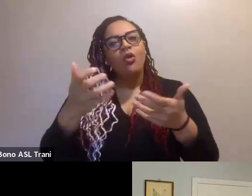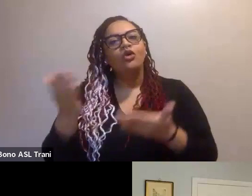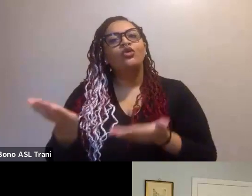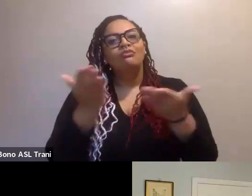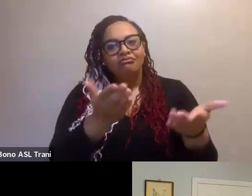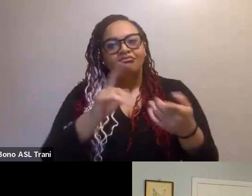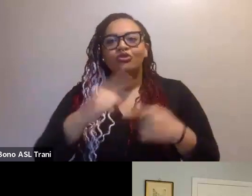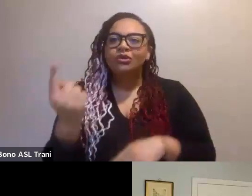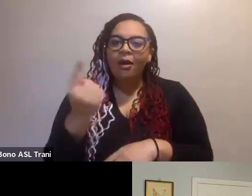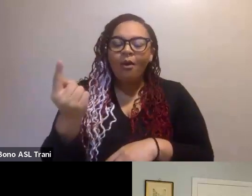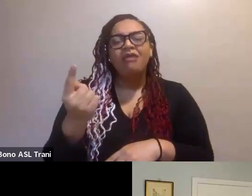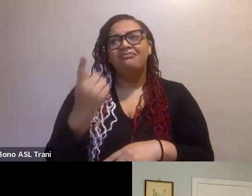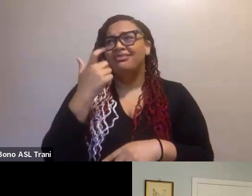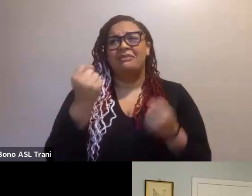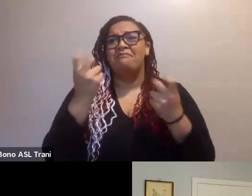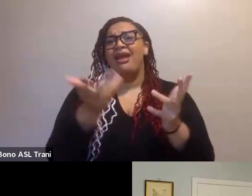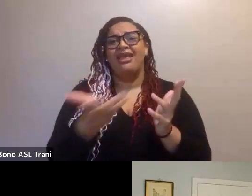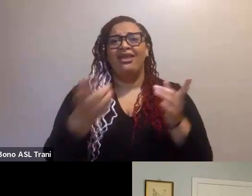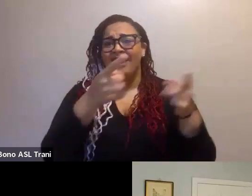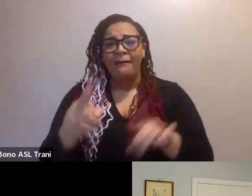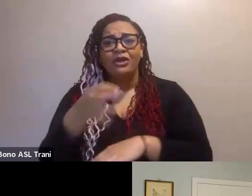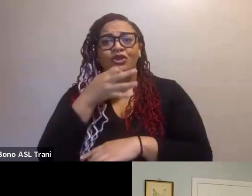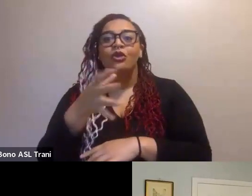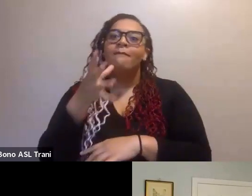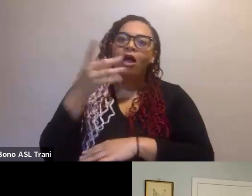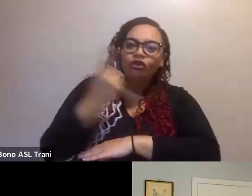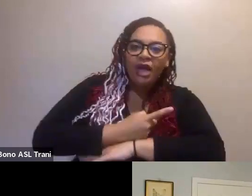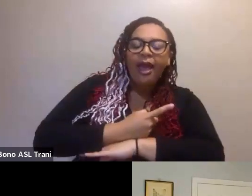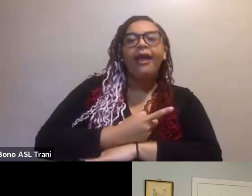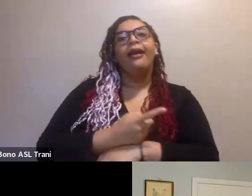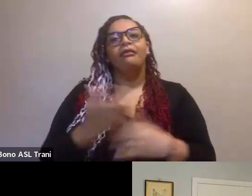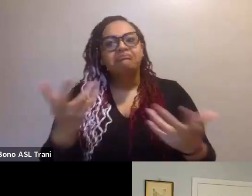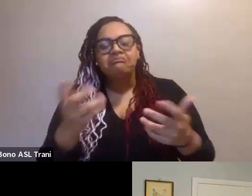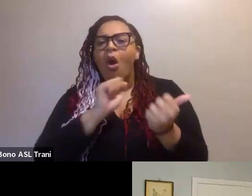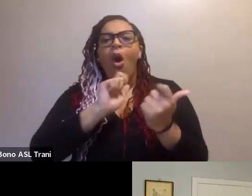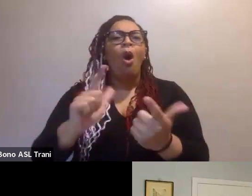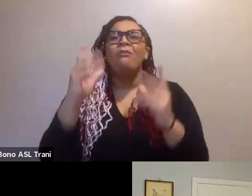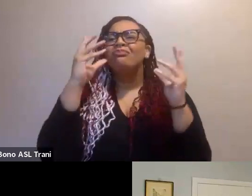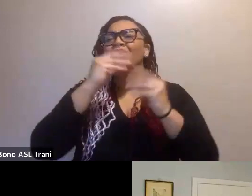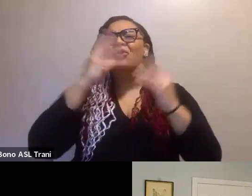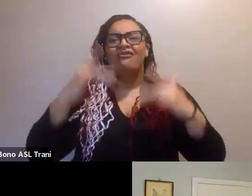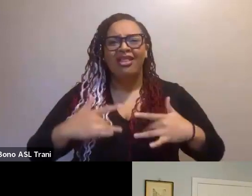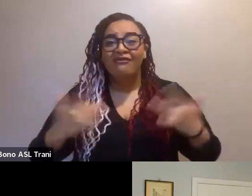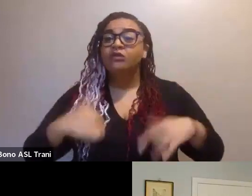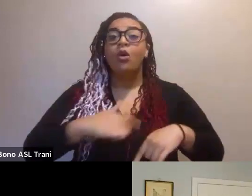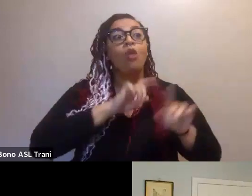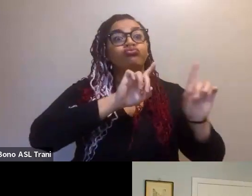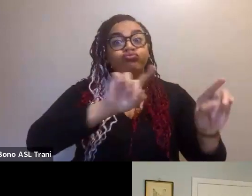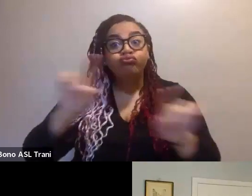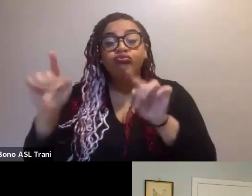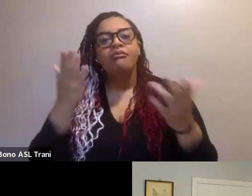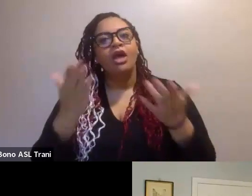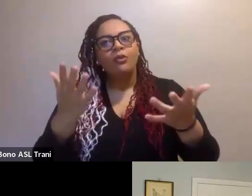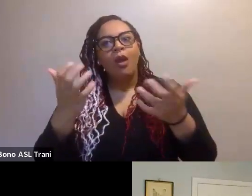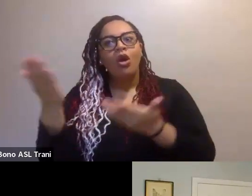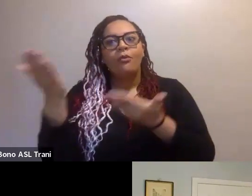Like there's lots of brunch things happening. Mother's Day is coming up. All these beautiful events are starting to come up where we're getting out and about, and you might want to bring the hostess a